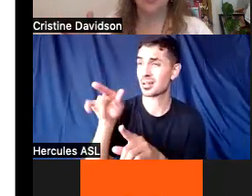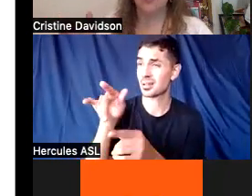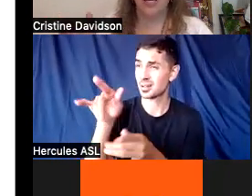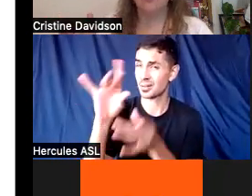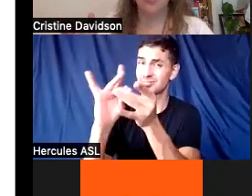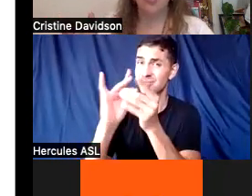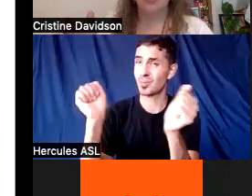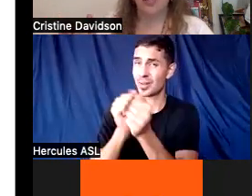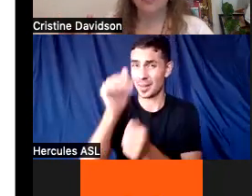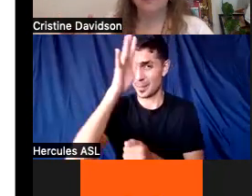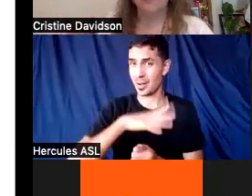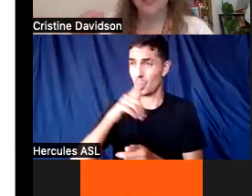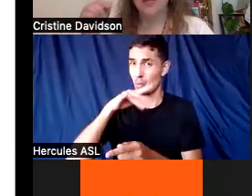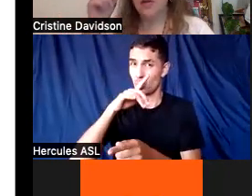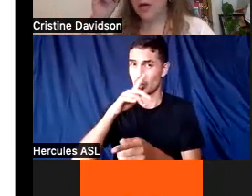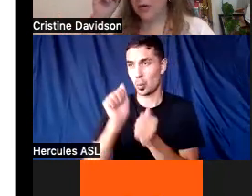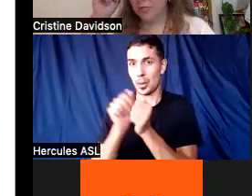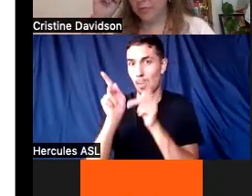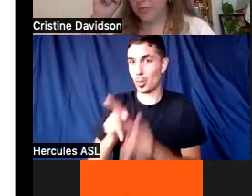potential to do that, right?